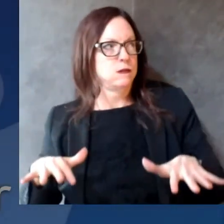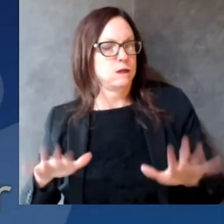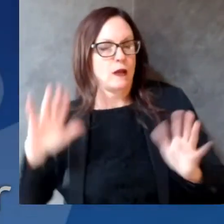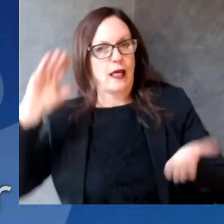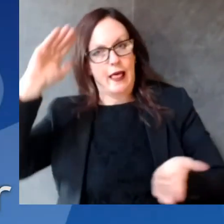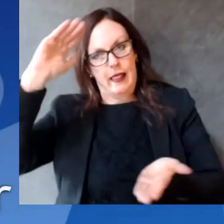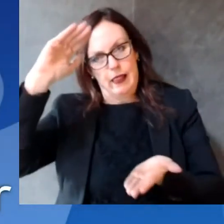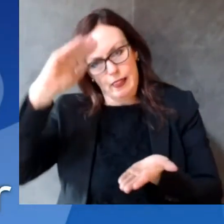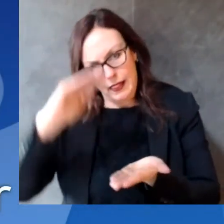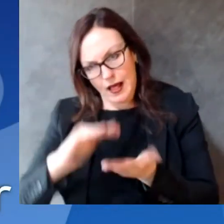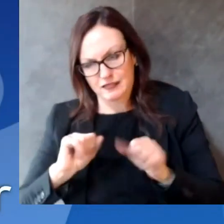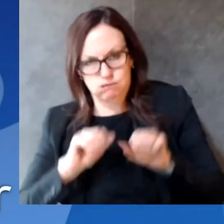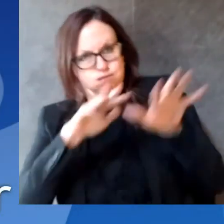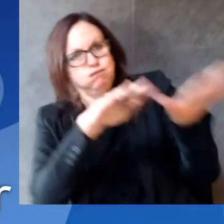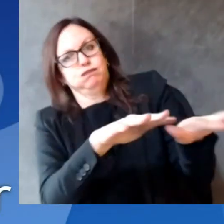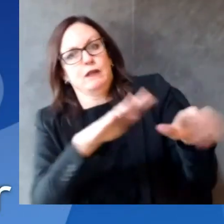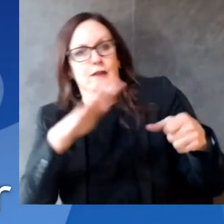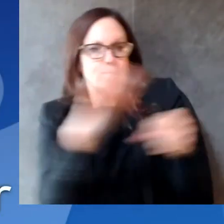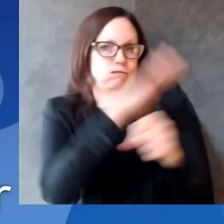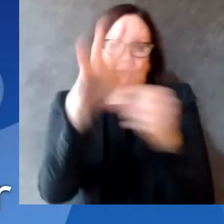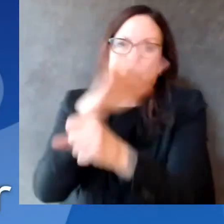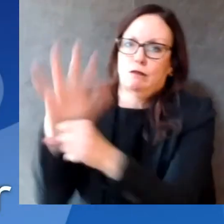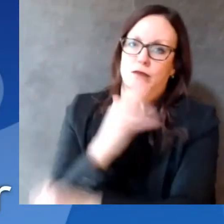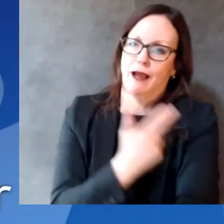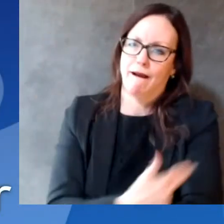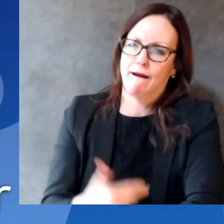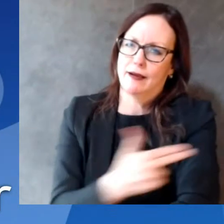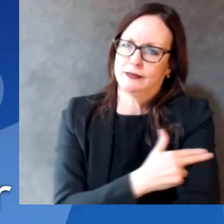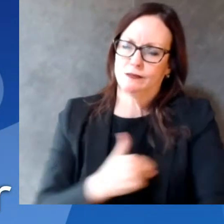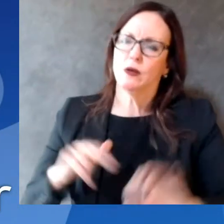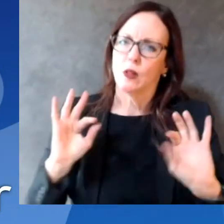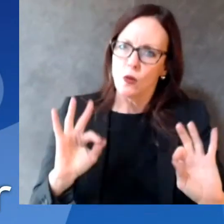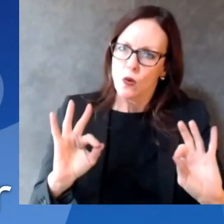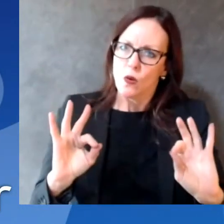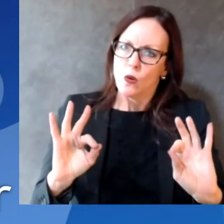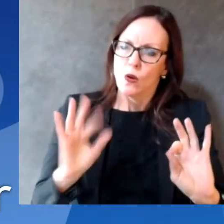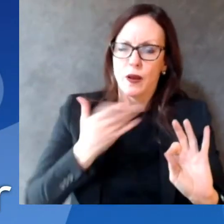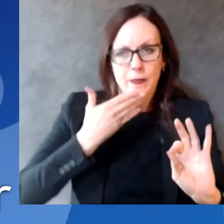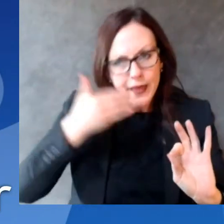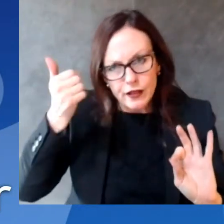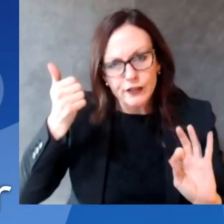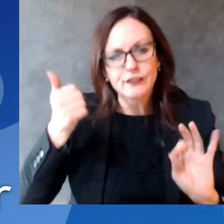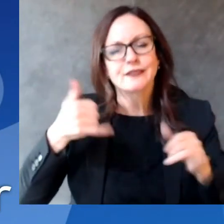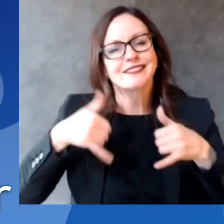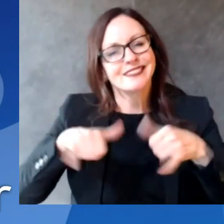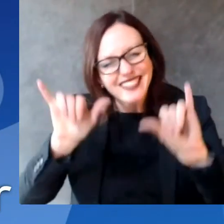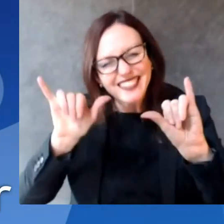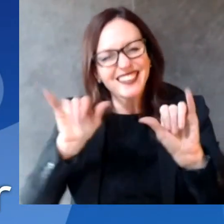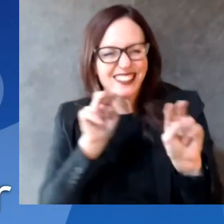Thank you for that. Let's go now to Molly Beck at the Milwaukee Journal-Sentinel.